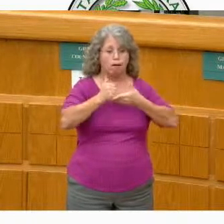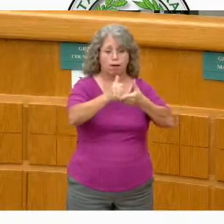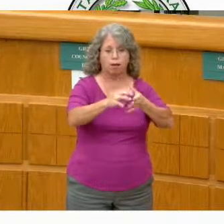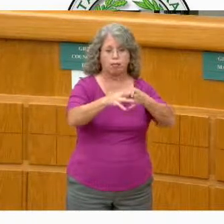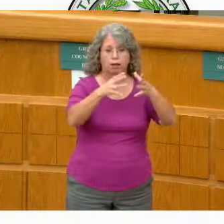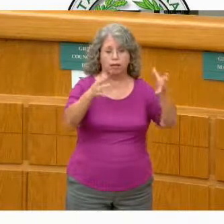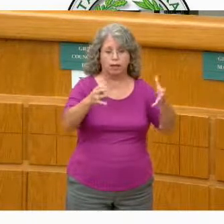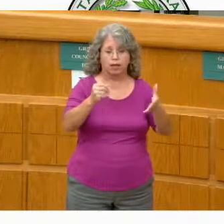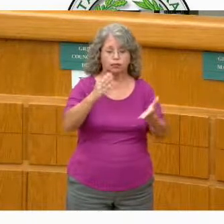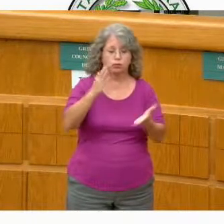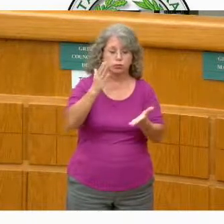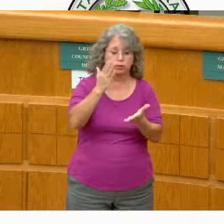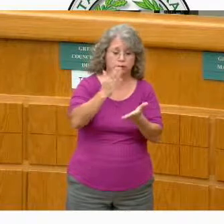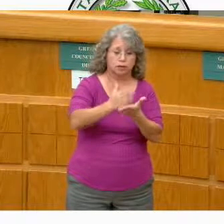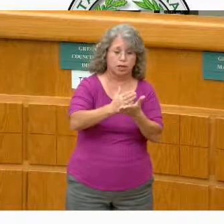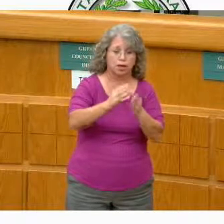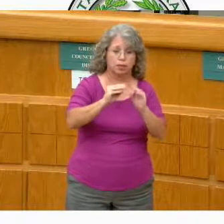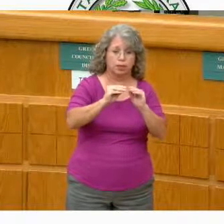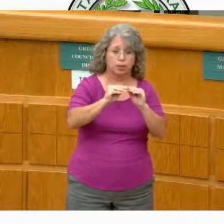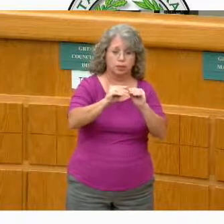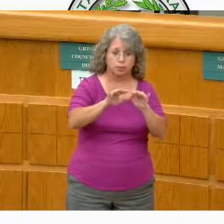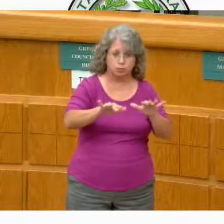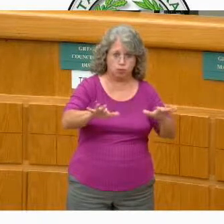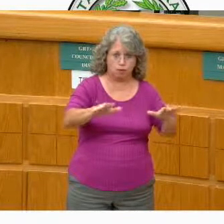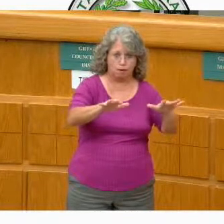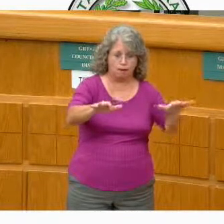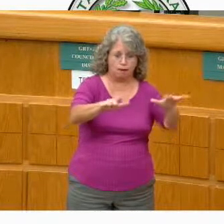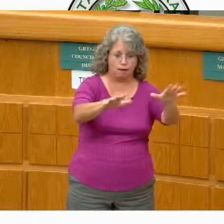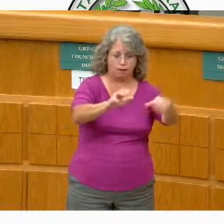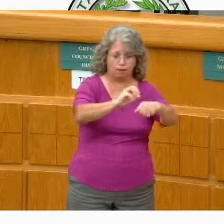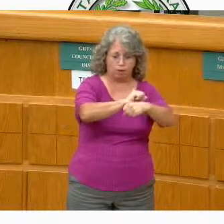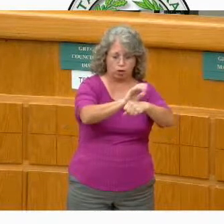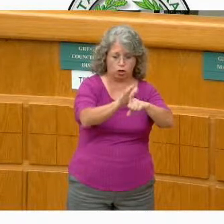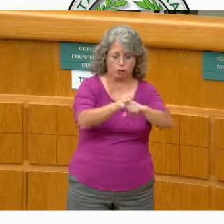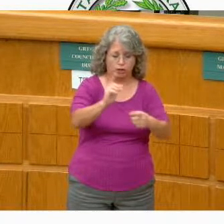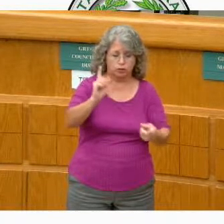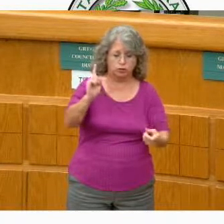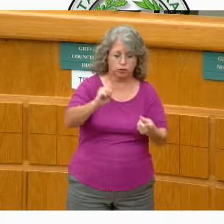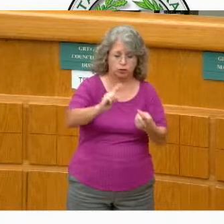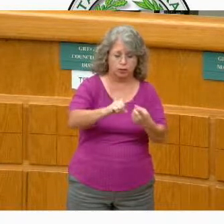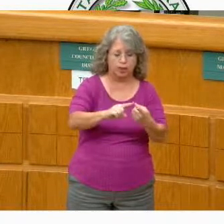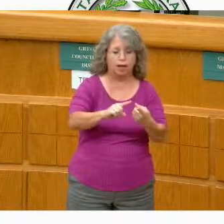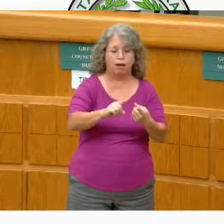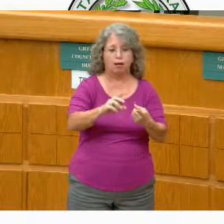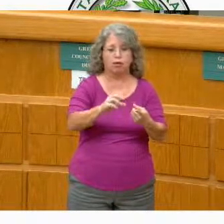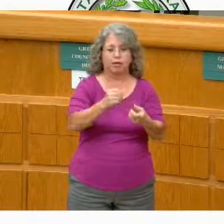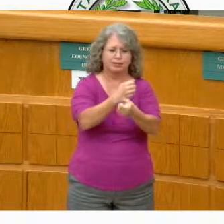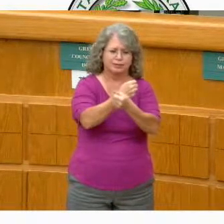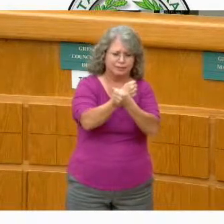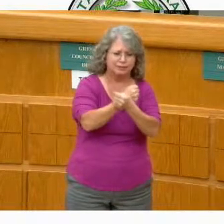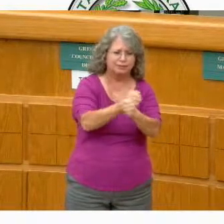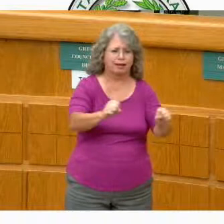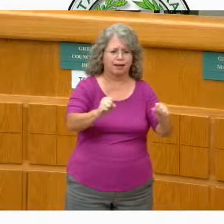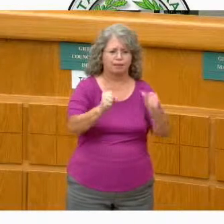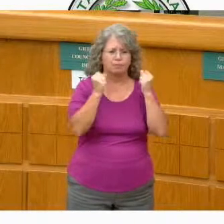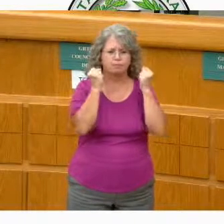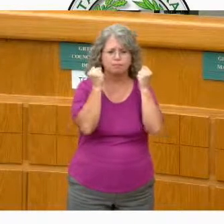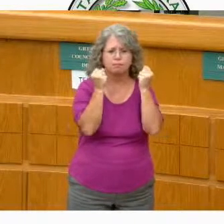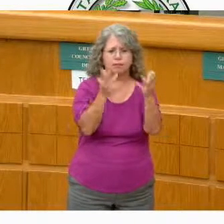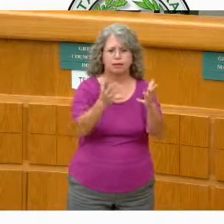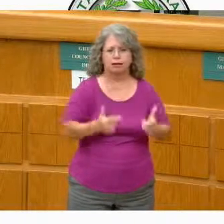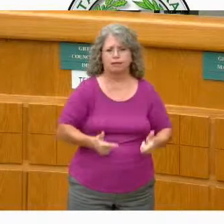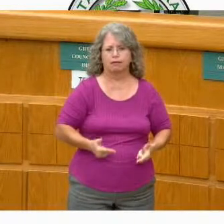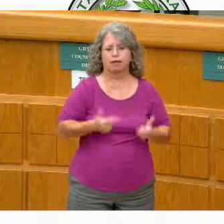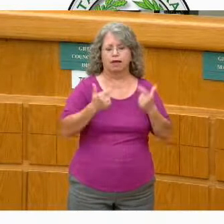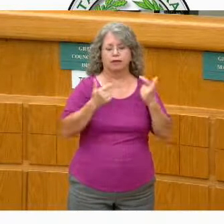will help a lot to stop the spread of COVID and to slow it down and enable the saving of a large